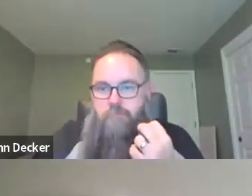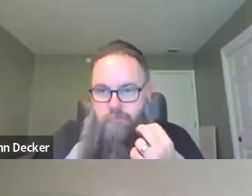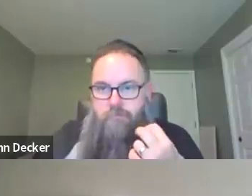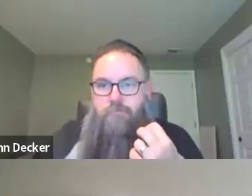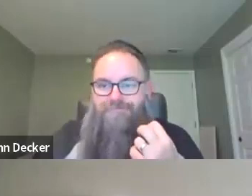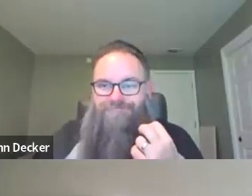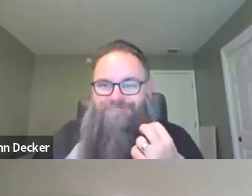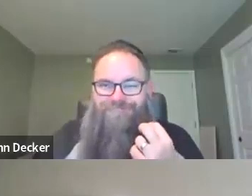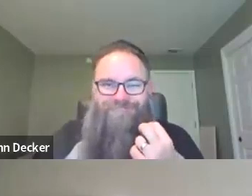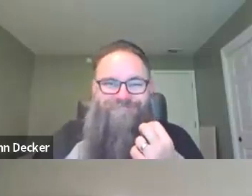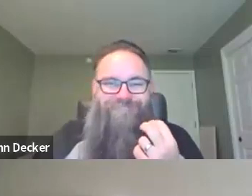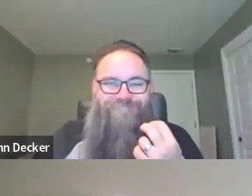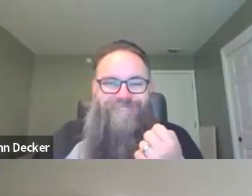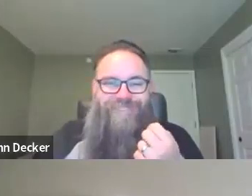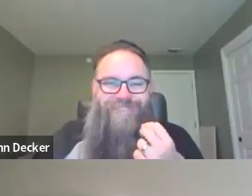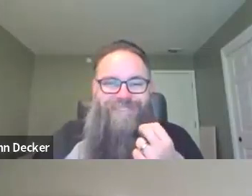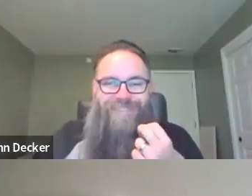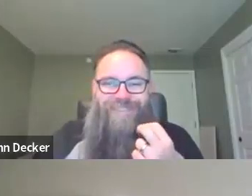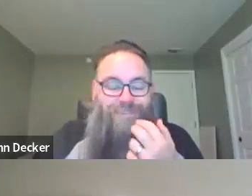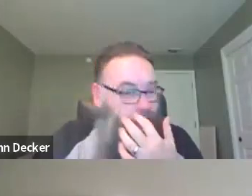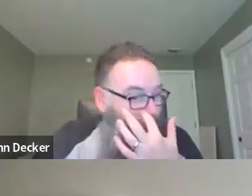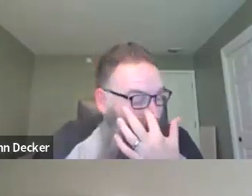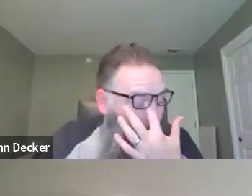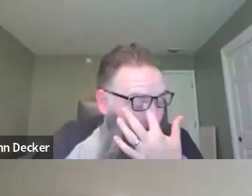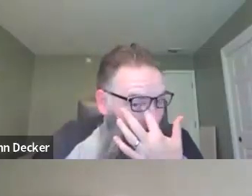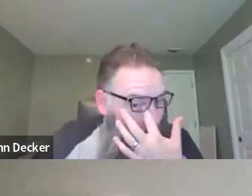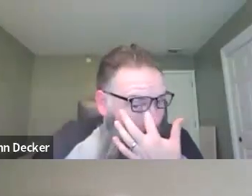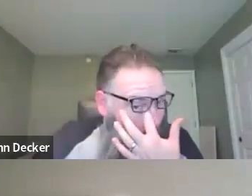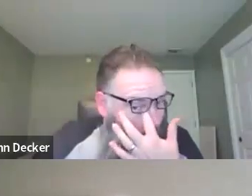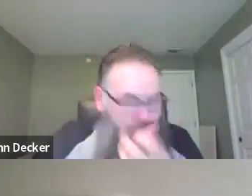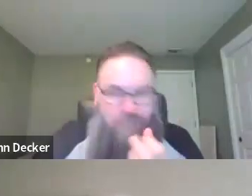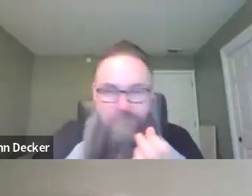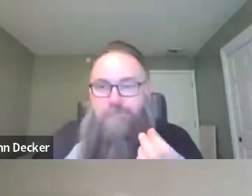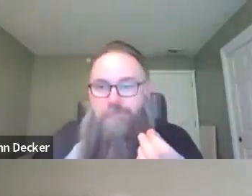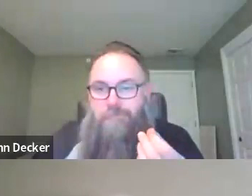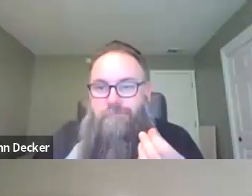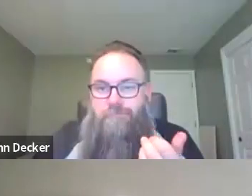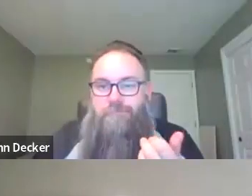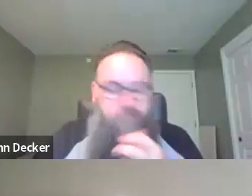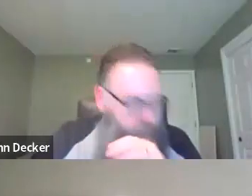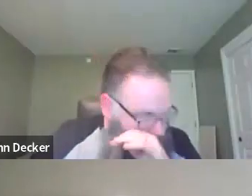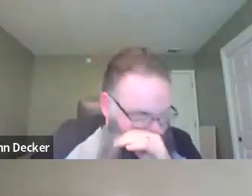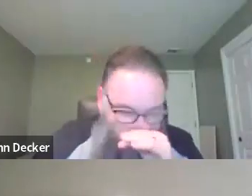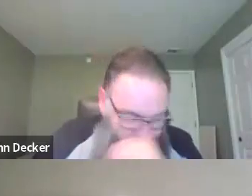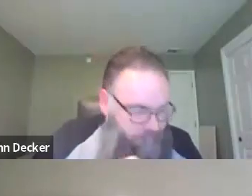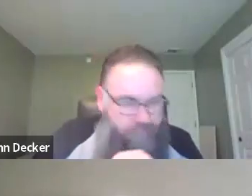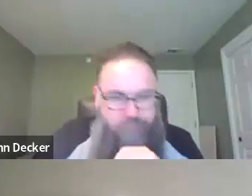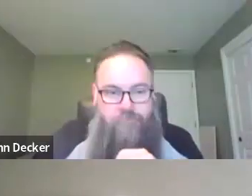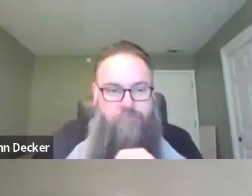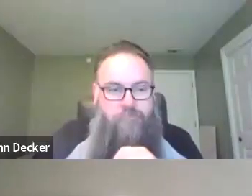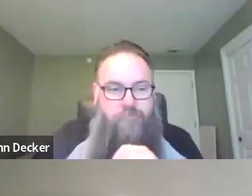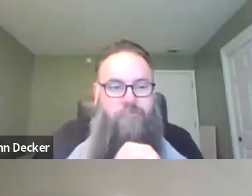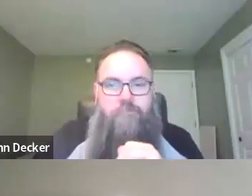right? So now I got to add neighbor's house. But now neighbor's house will forever be in that library. So if something happens at the neighbor's house again, it's in